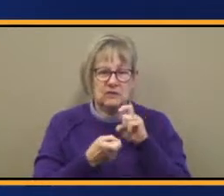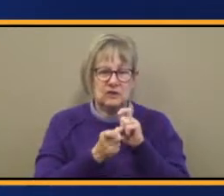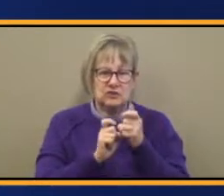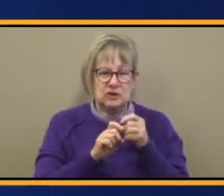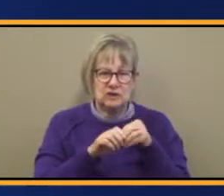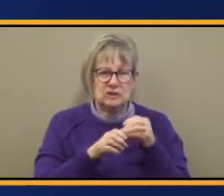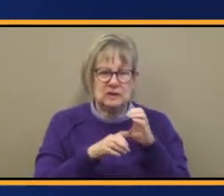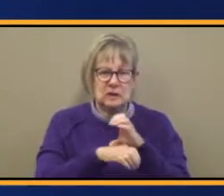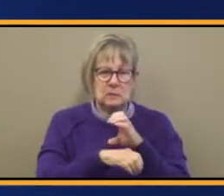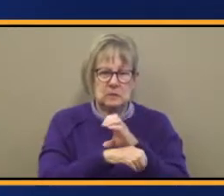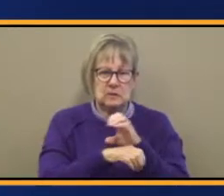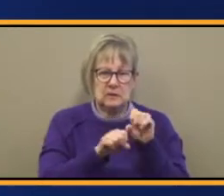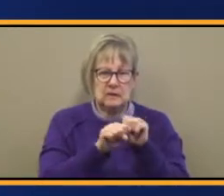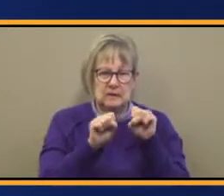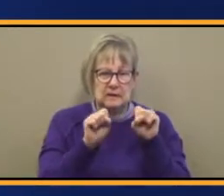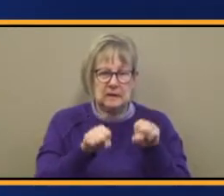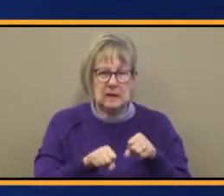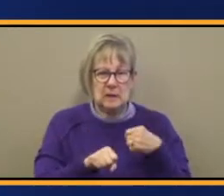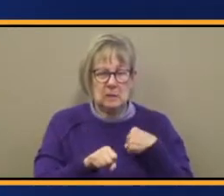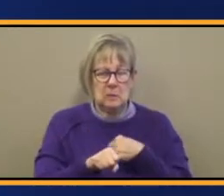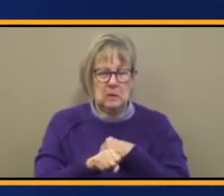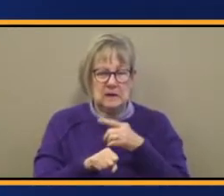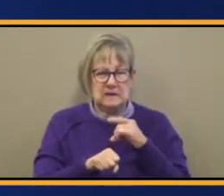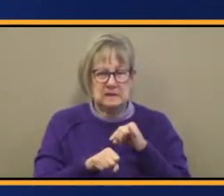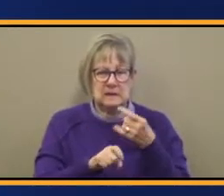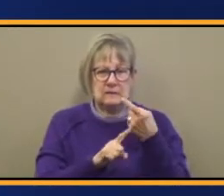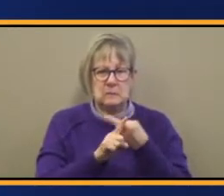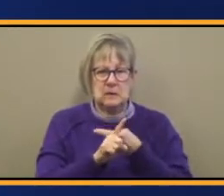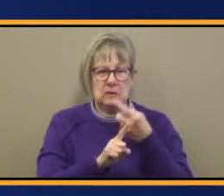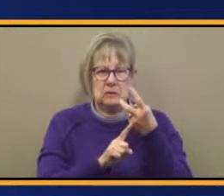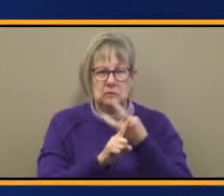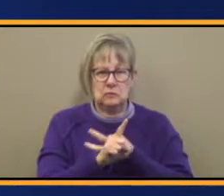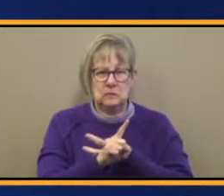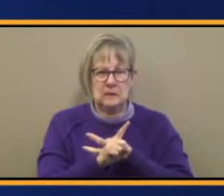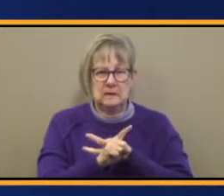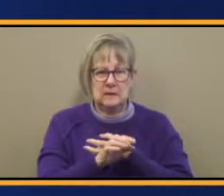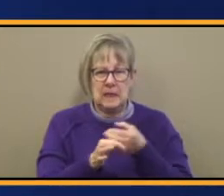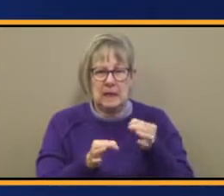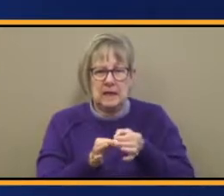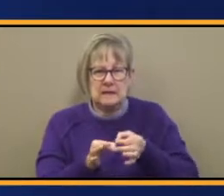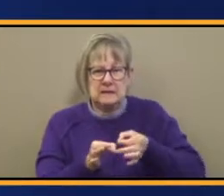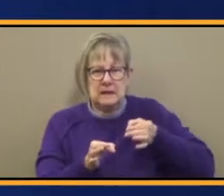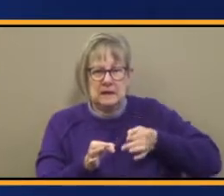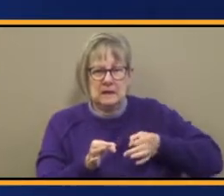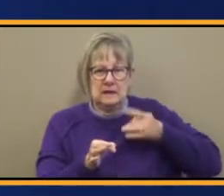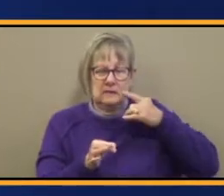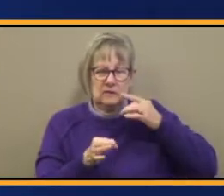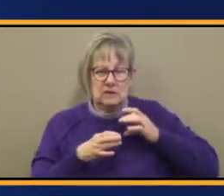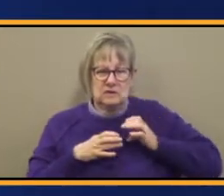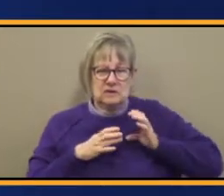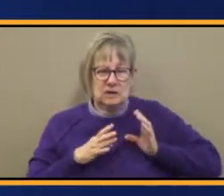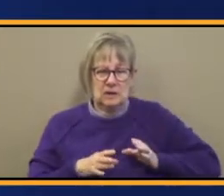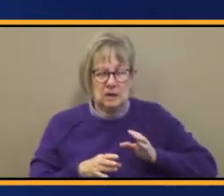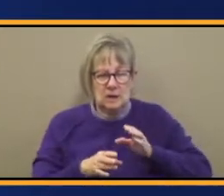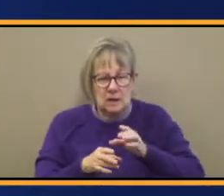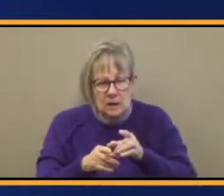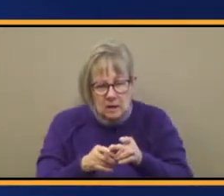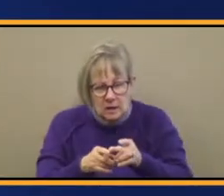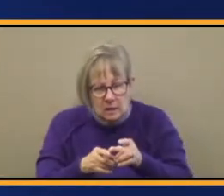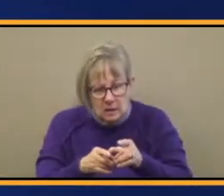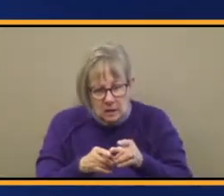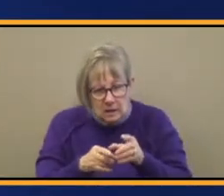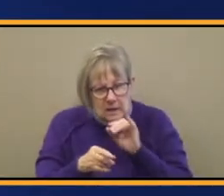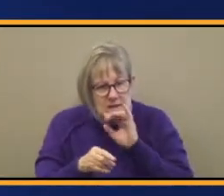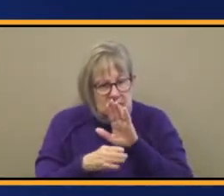in the system, we did had a month or two in delays for some of the customers. Okay. But the numbers let me try to understand low. Is